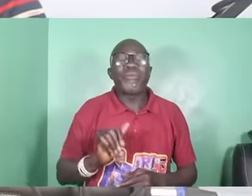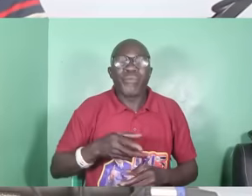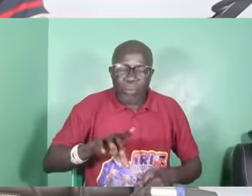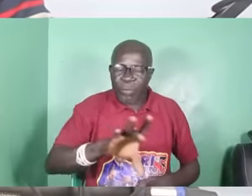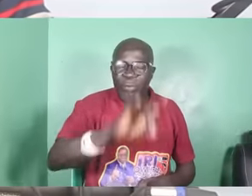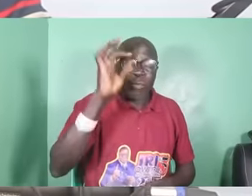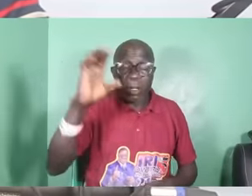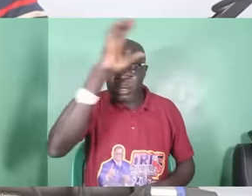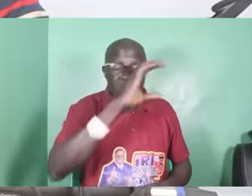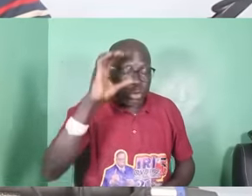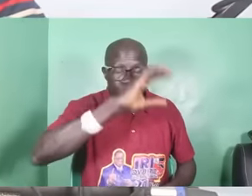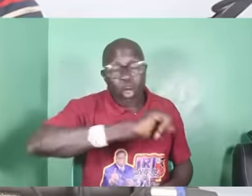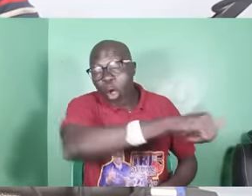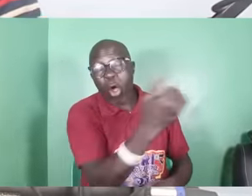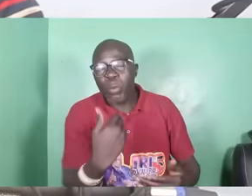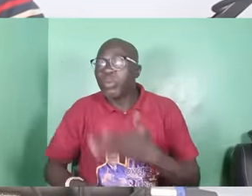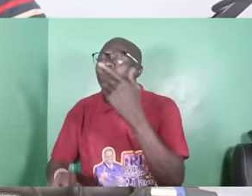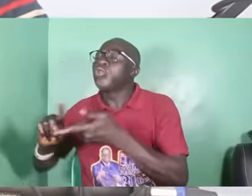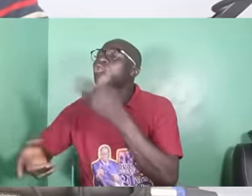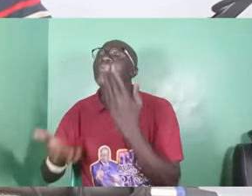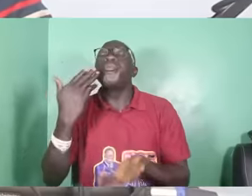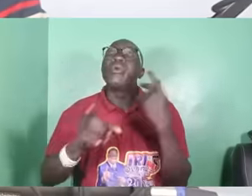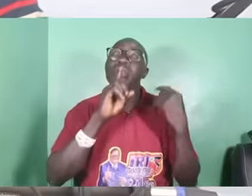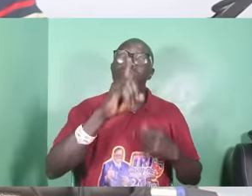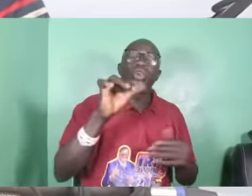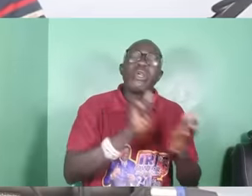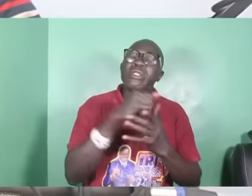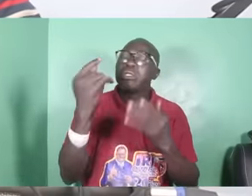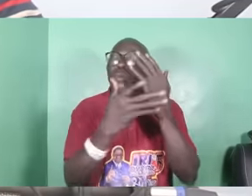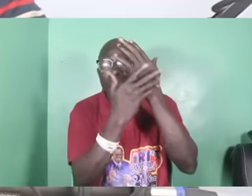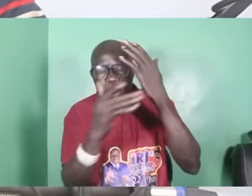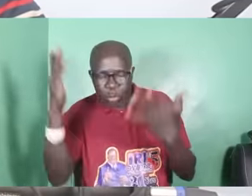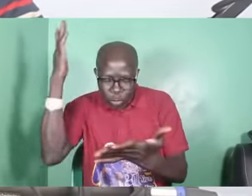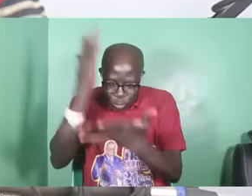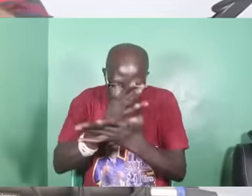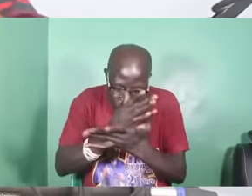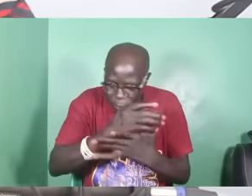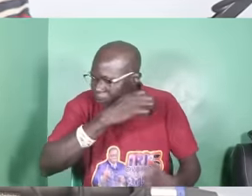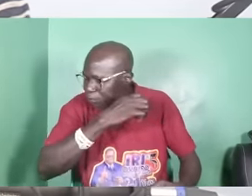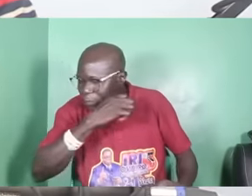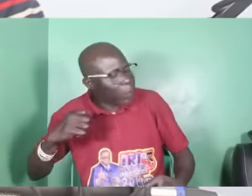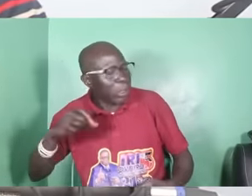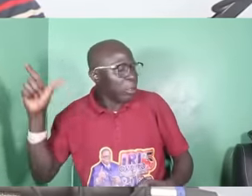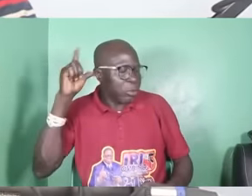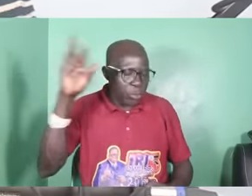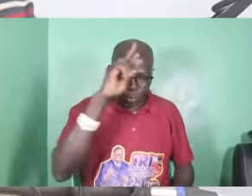Should be seeking for all means to read that issue that issue drop. Listen to me,